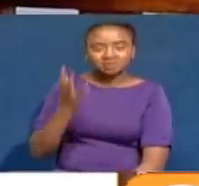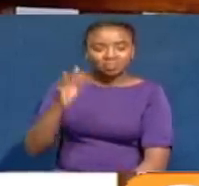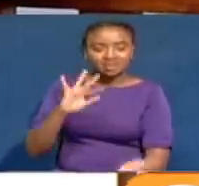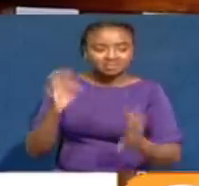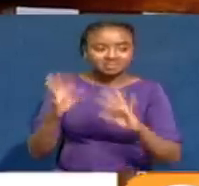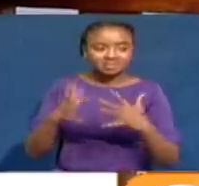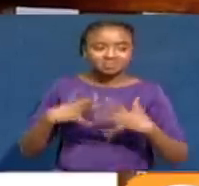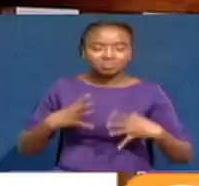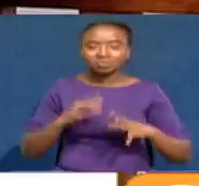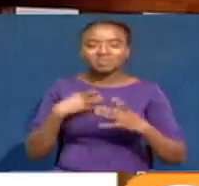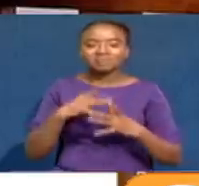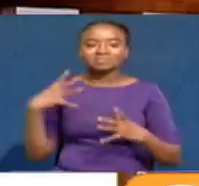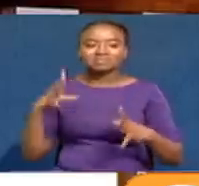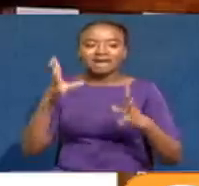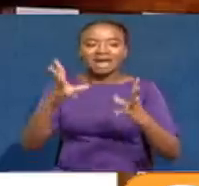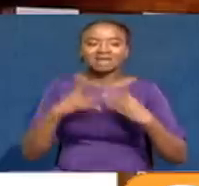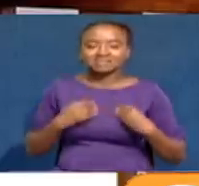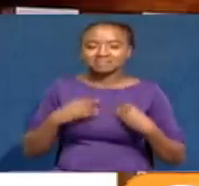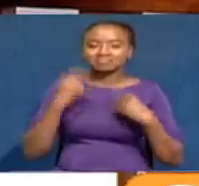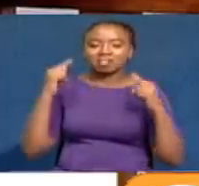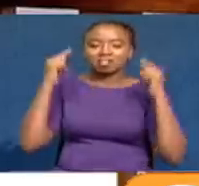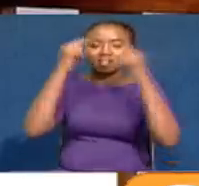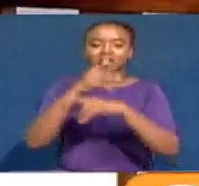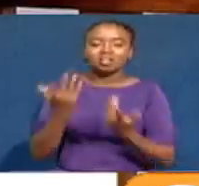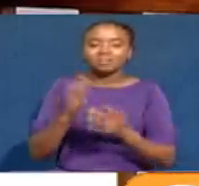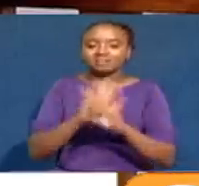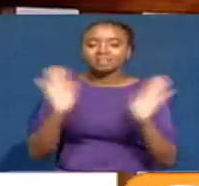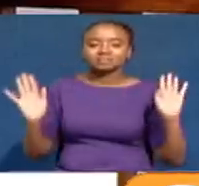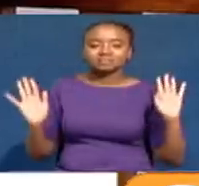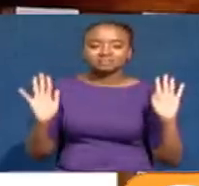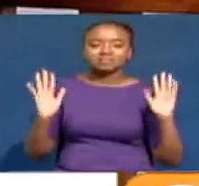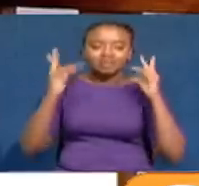people just jump for the sake of it. You are blaming a government for borrowing